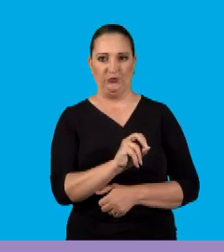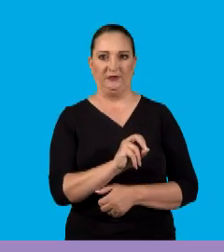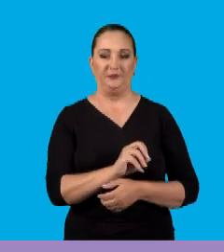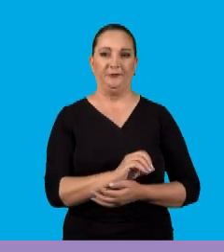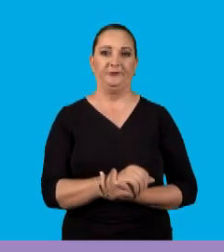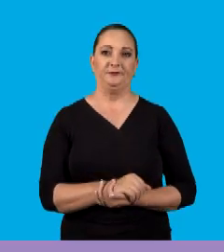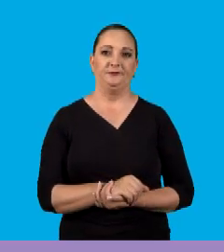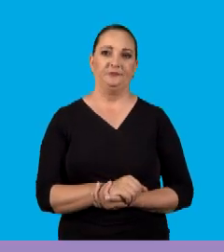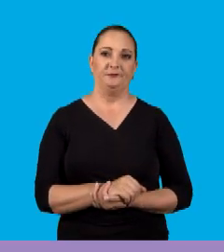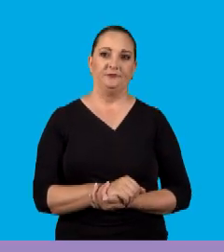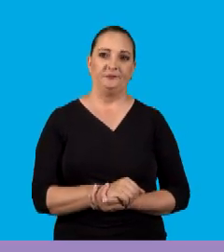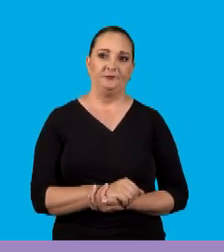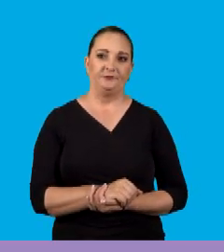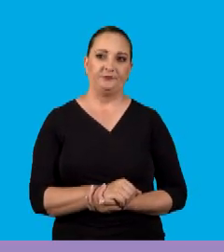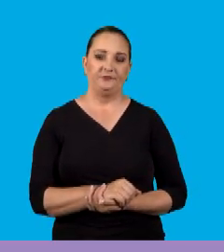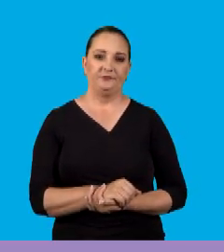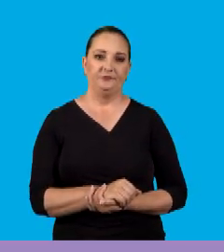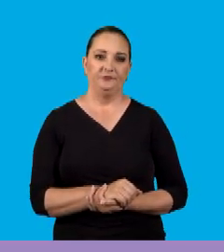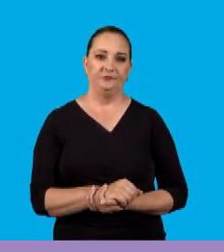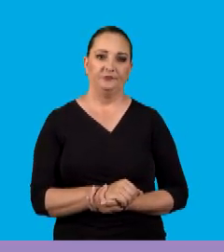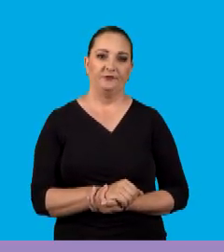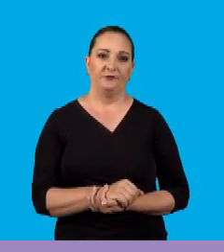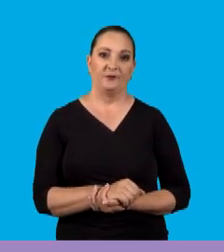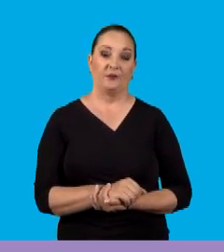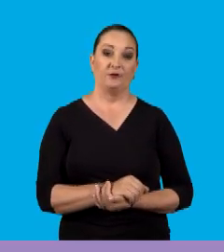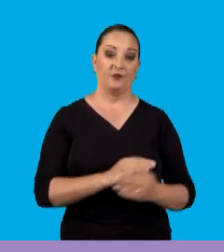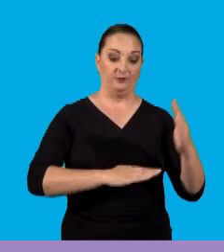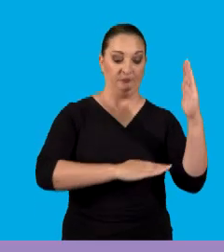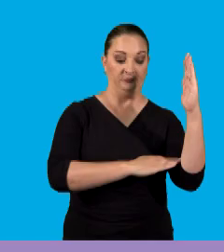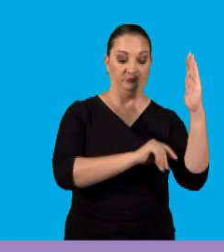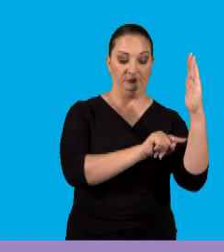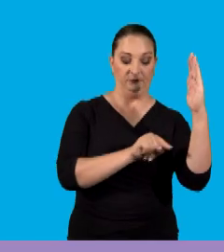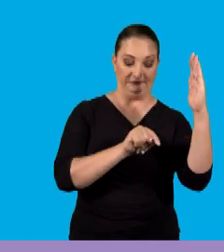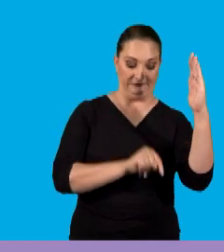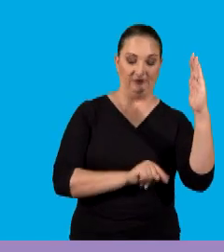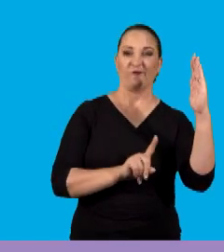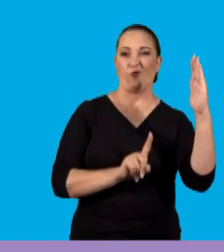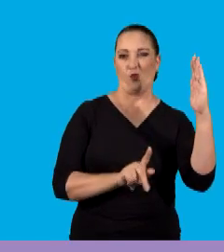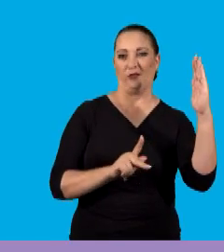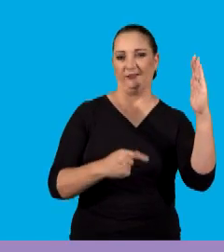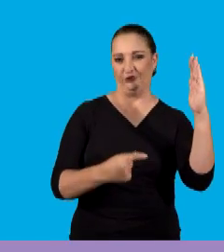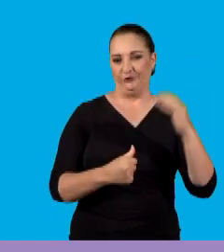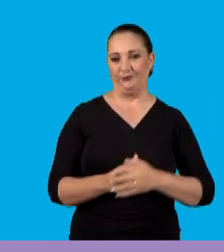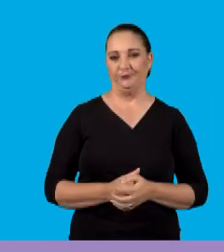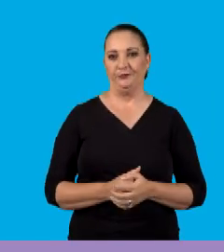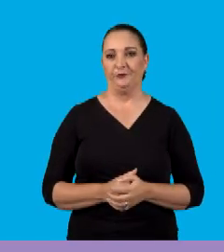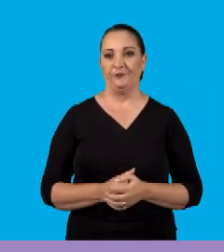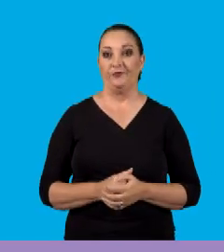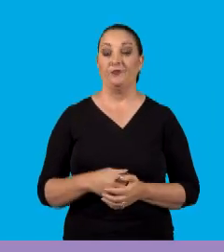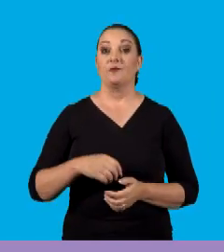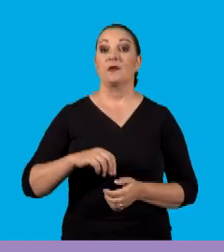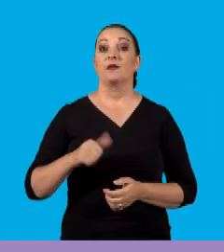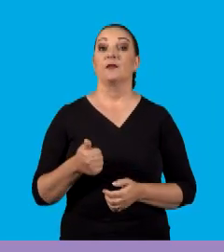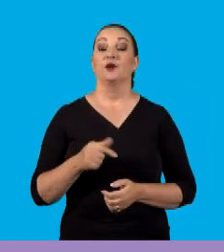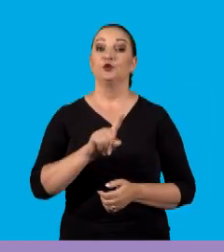120 rands for that 1 kg of meat. The last question there for